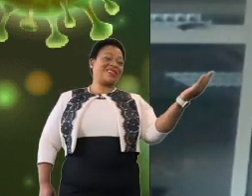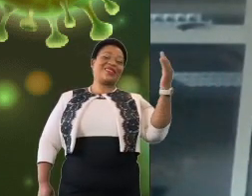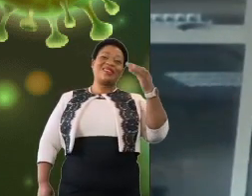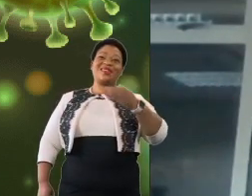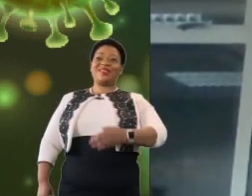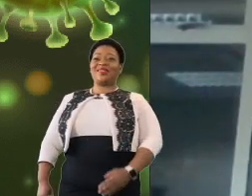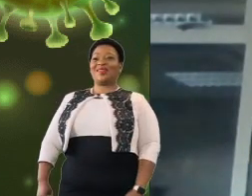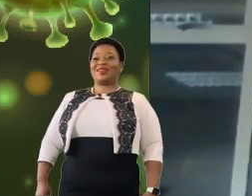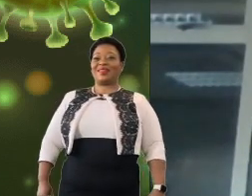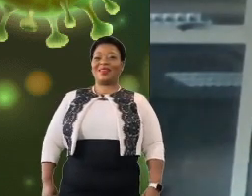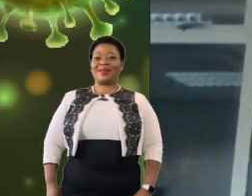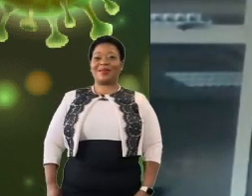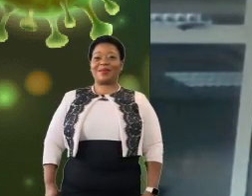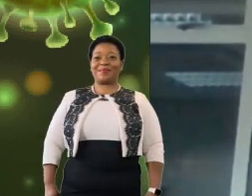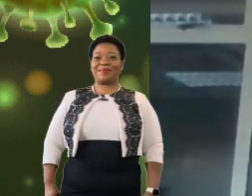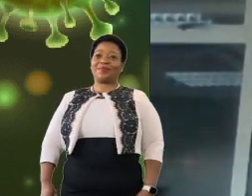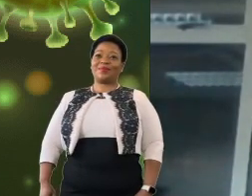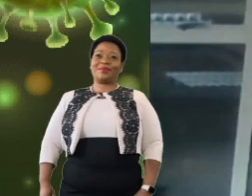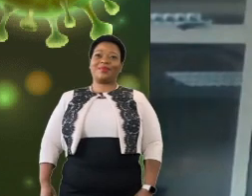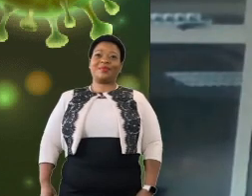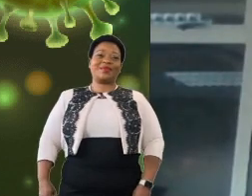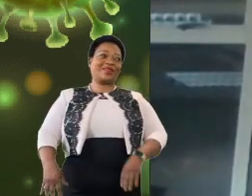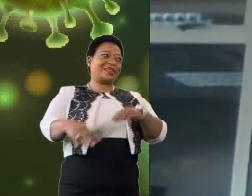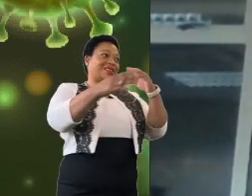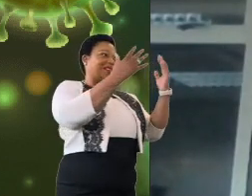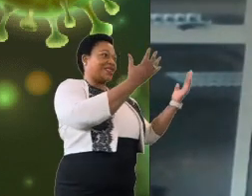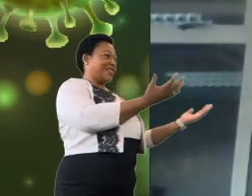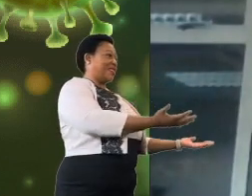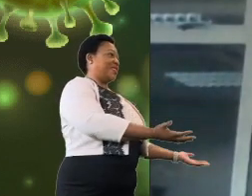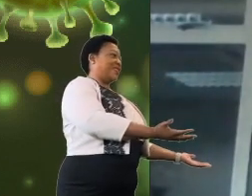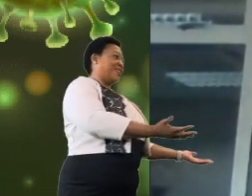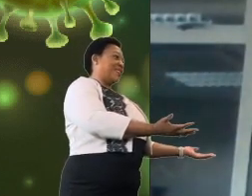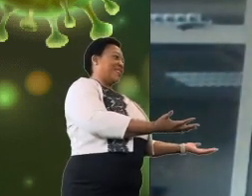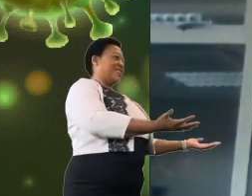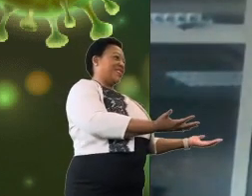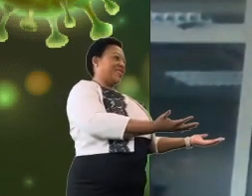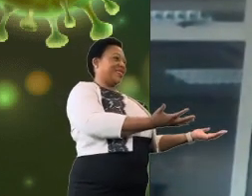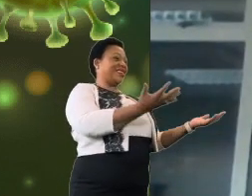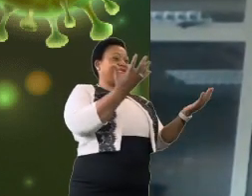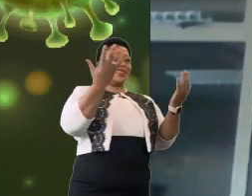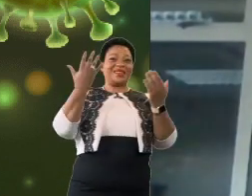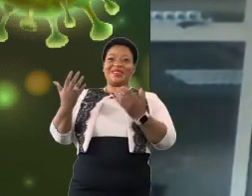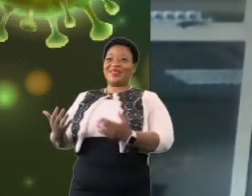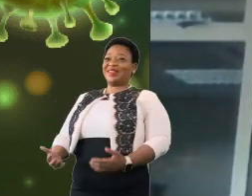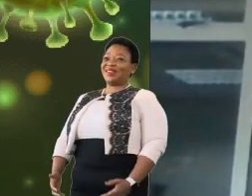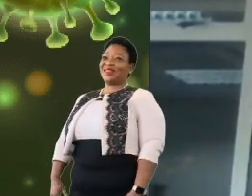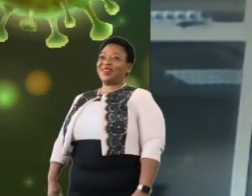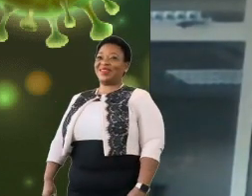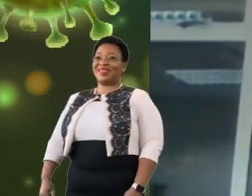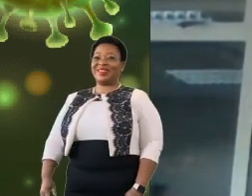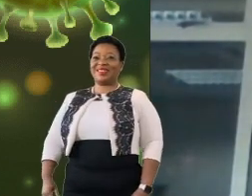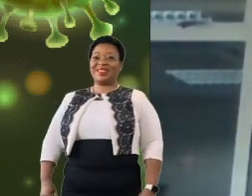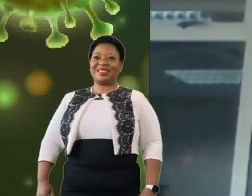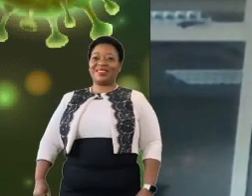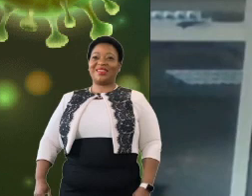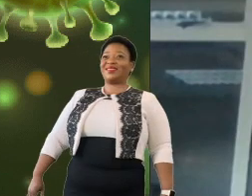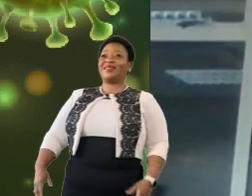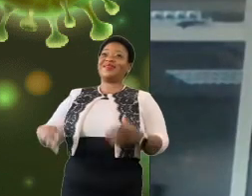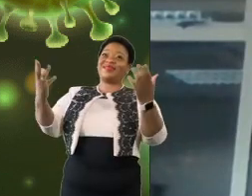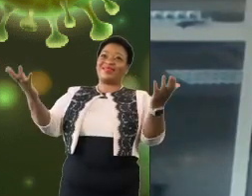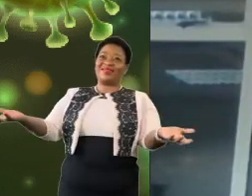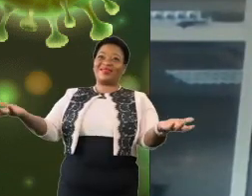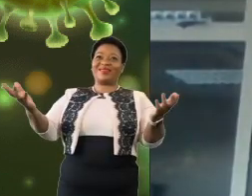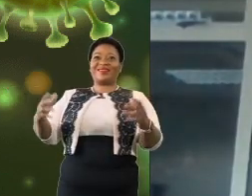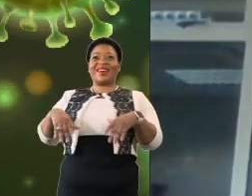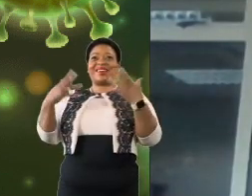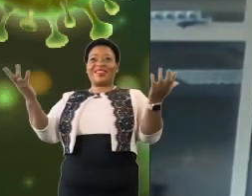what the regulations are saying. I think that's just in essence from what I've picked up, and I'm sure we can then open it up to some of the